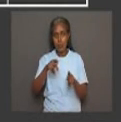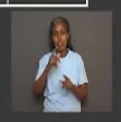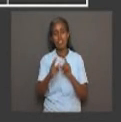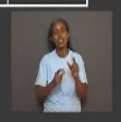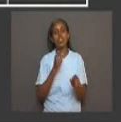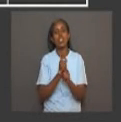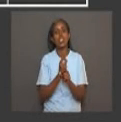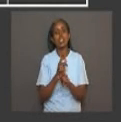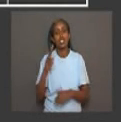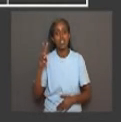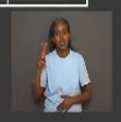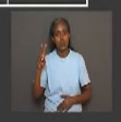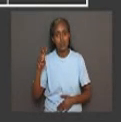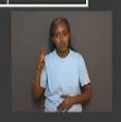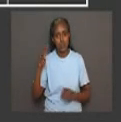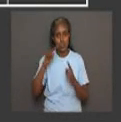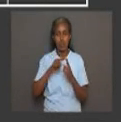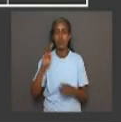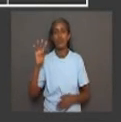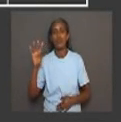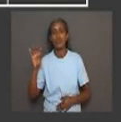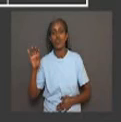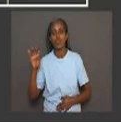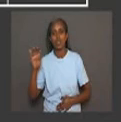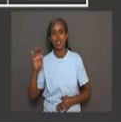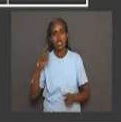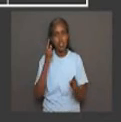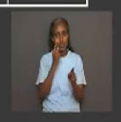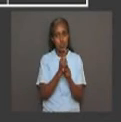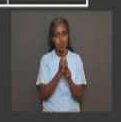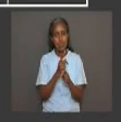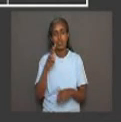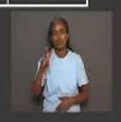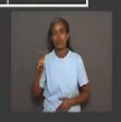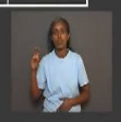aged 20 to 40 should be